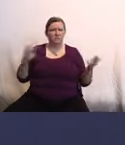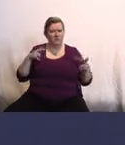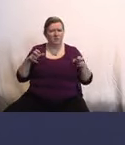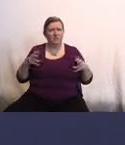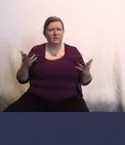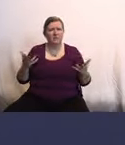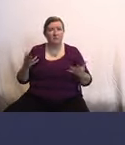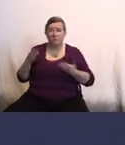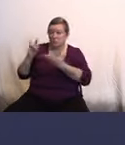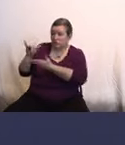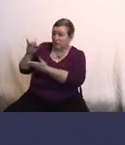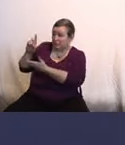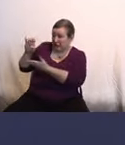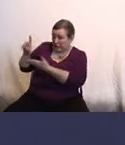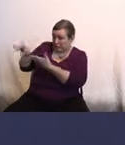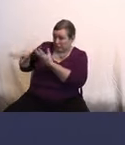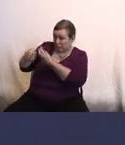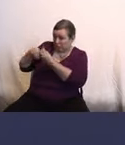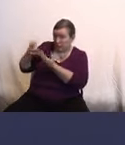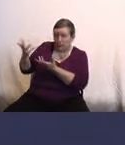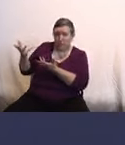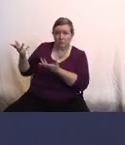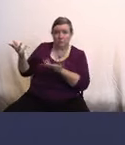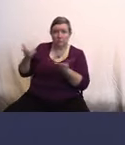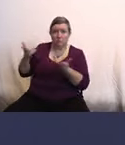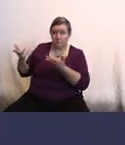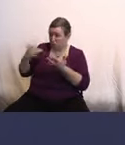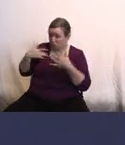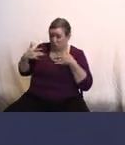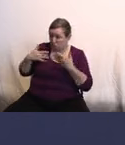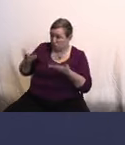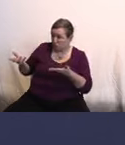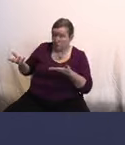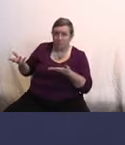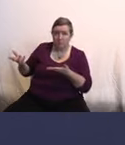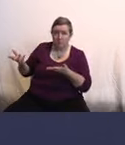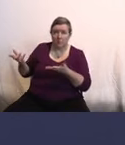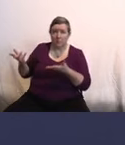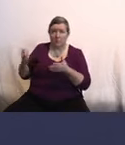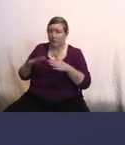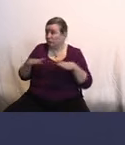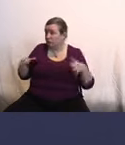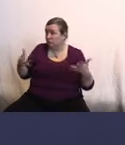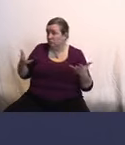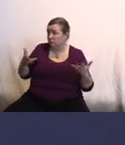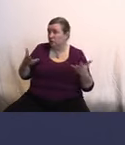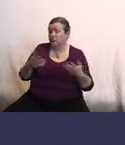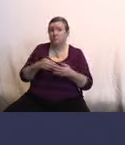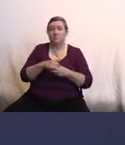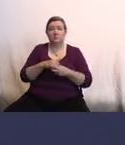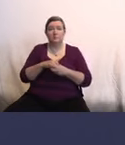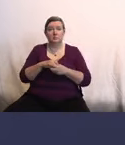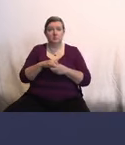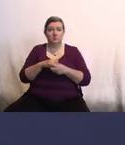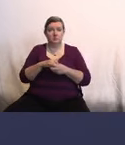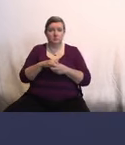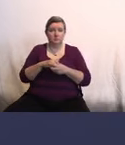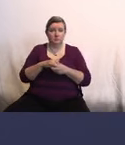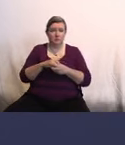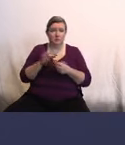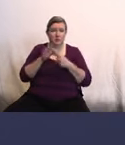how do we deal with, how concerned are we, and how do we deal with the vulnerability of the infants, particularly that birth to